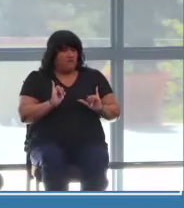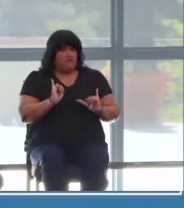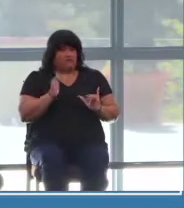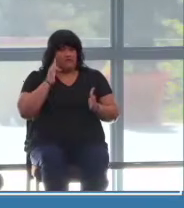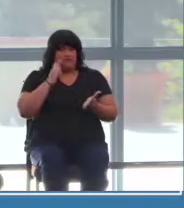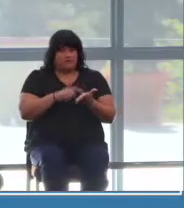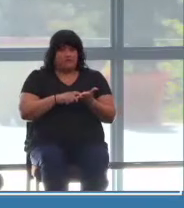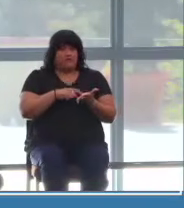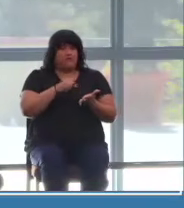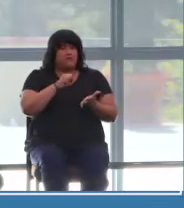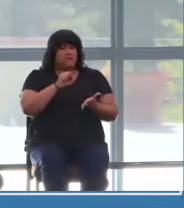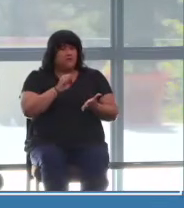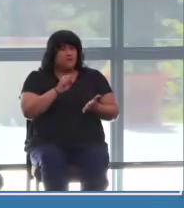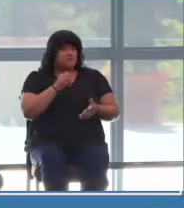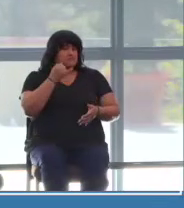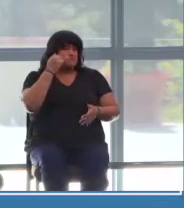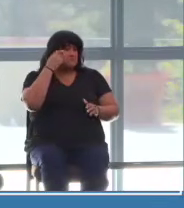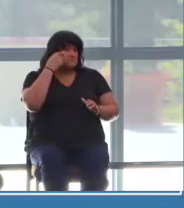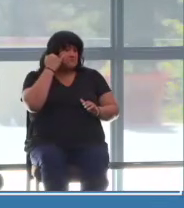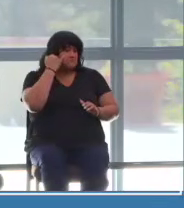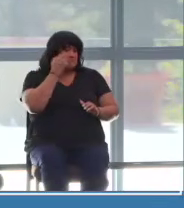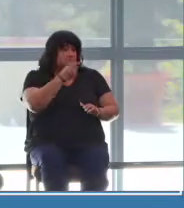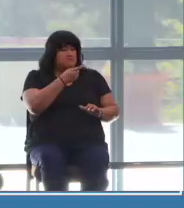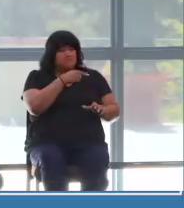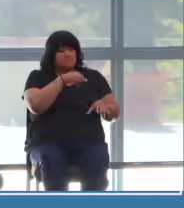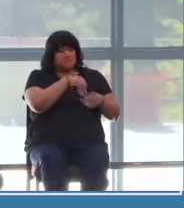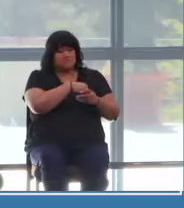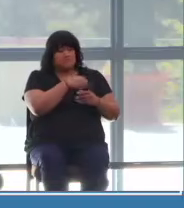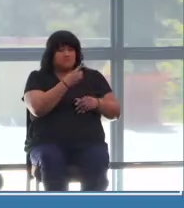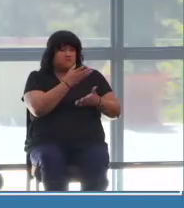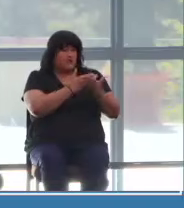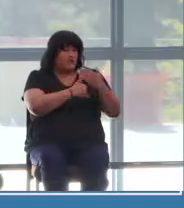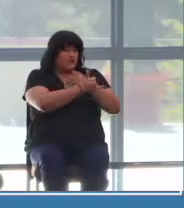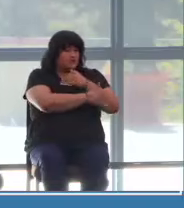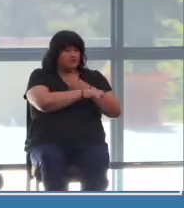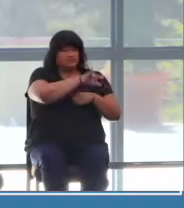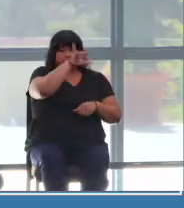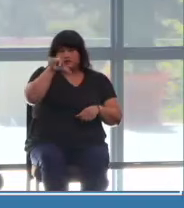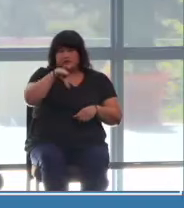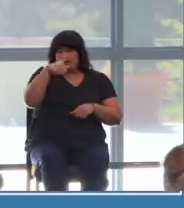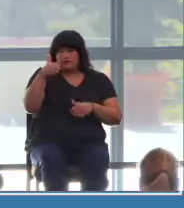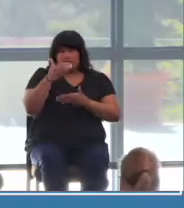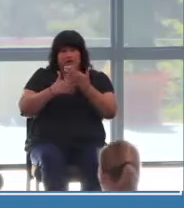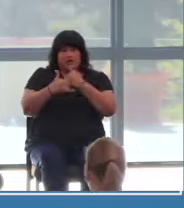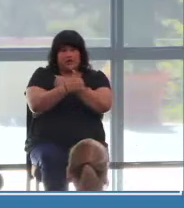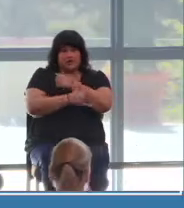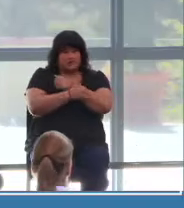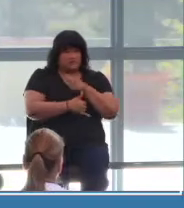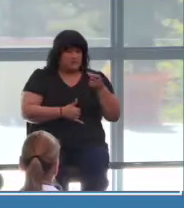or the weather changes from humid to dry, you are more sensitive to